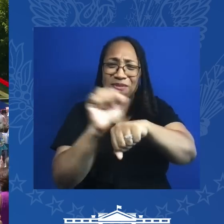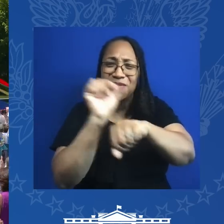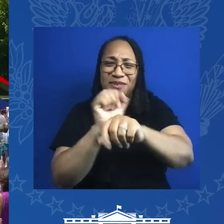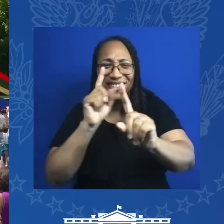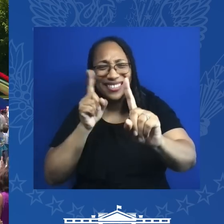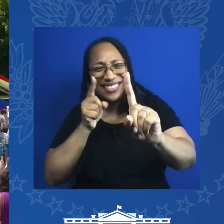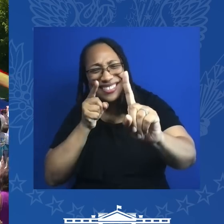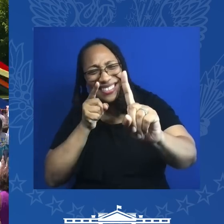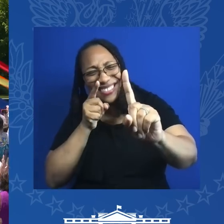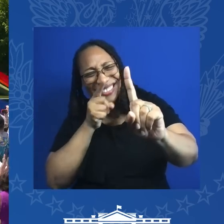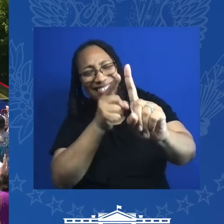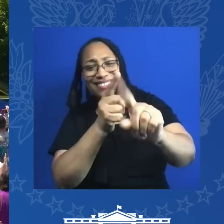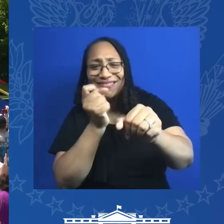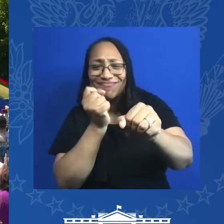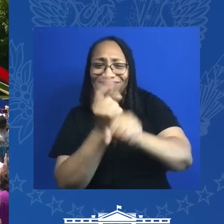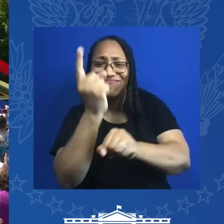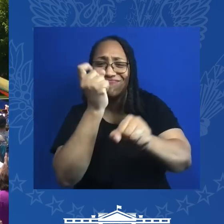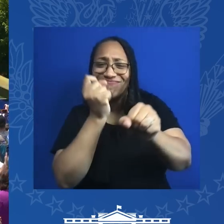the celebration.